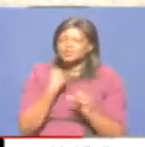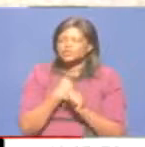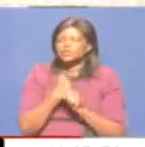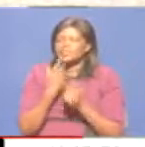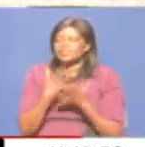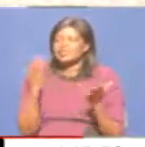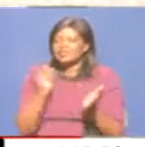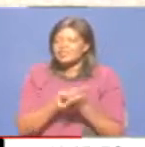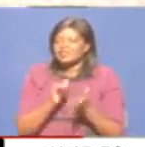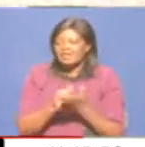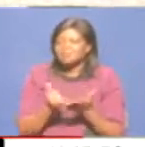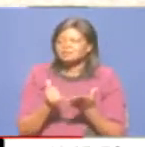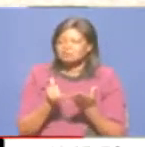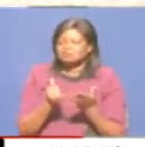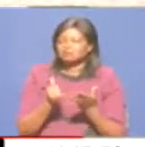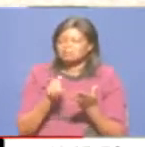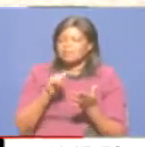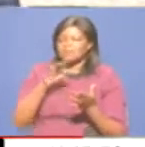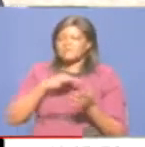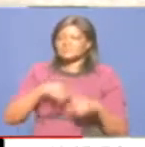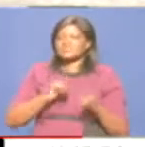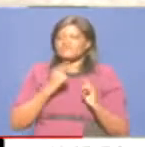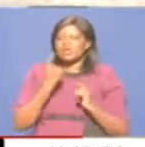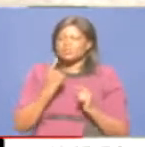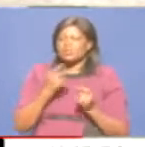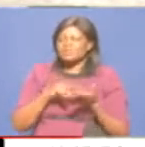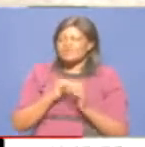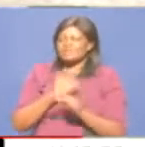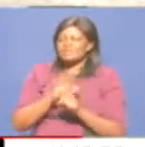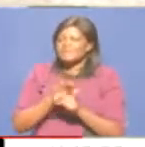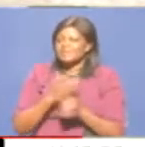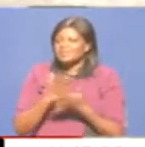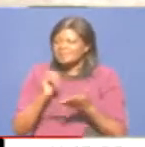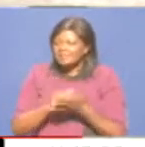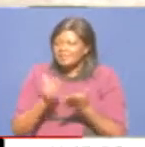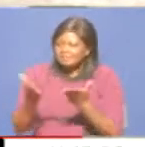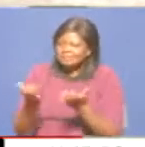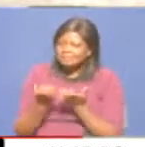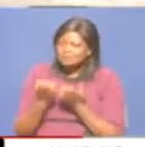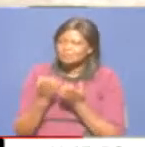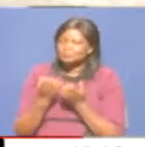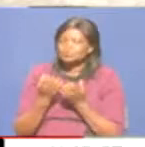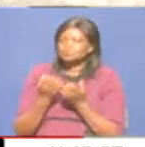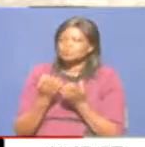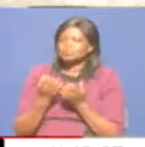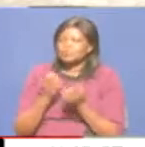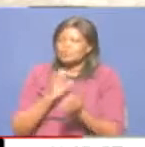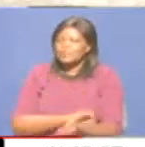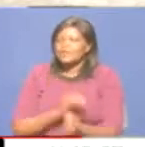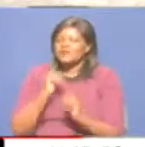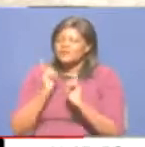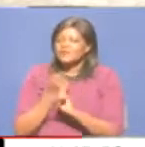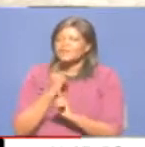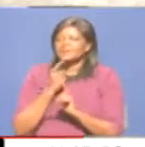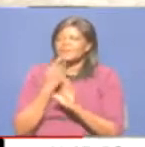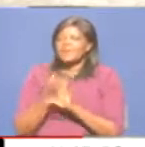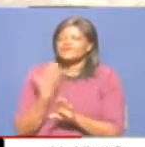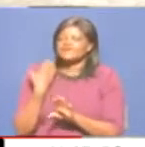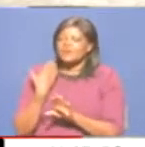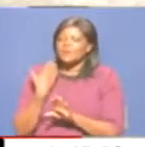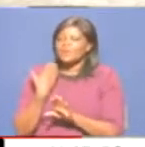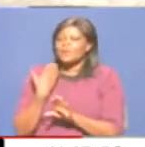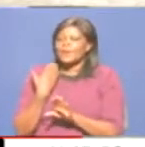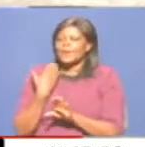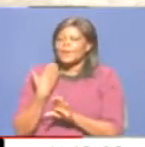go to only your home? Mm-hmm. So there are so many things that need to be streamlined, mm-hmm. first before